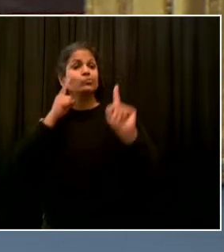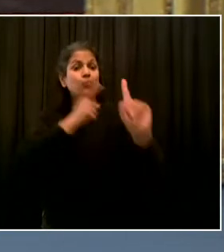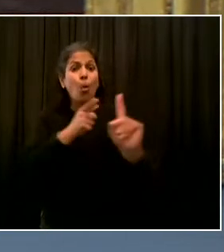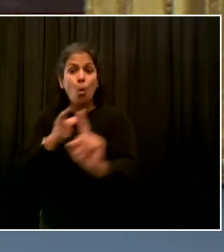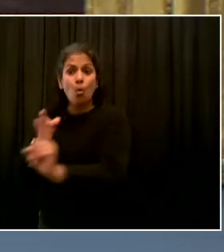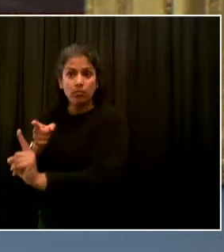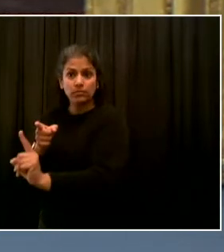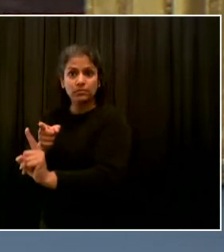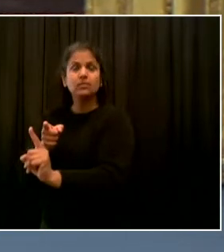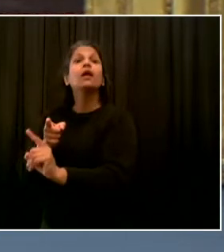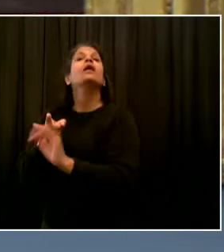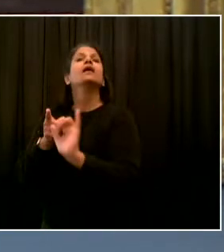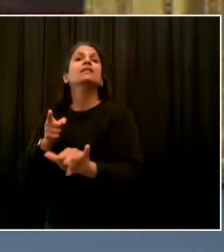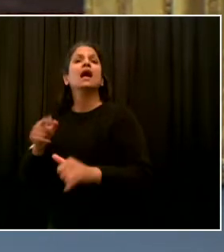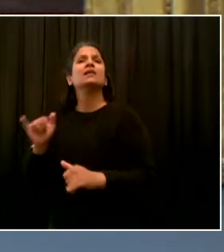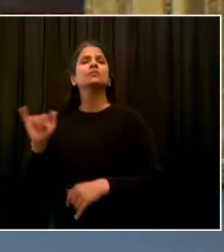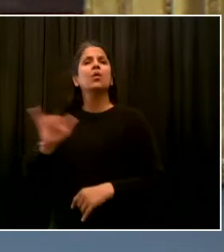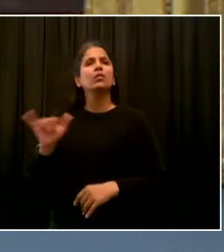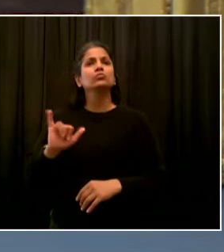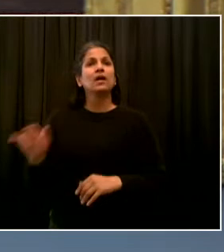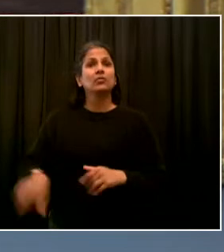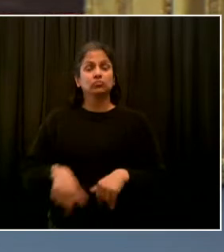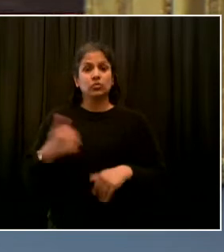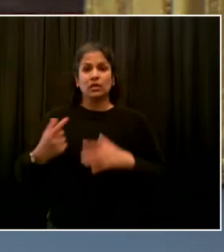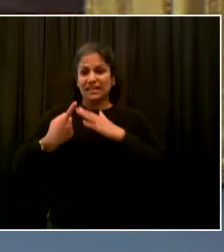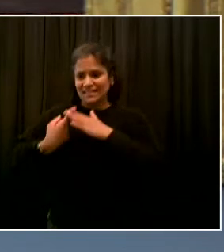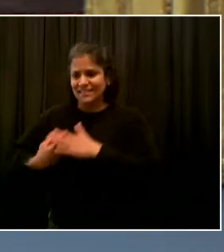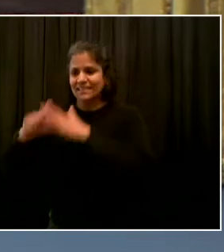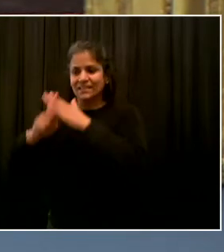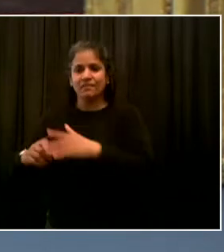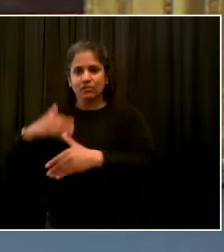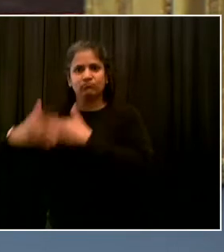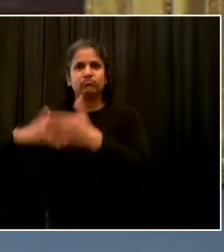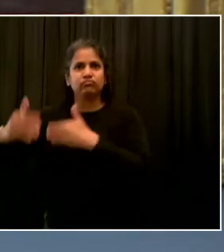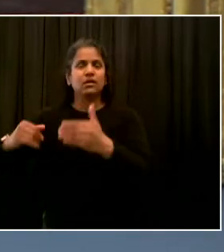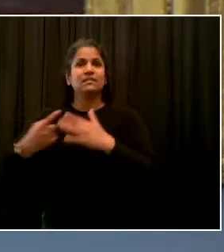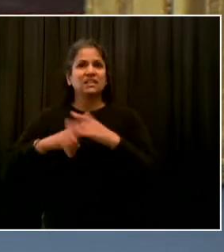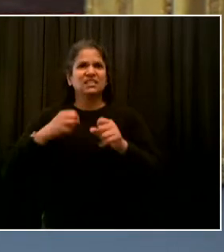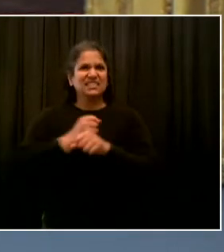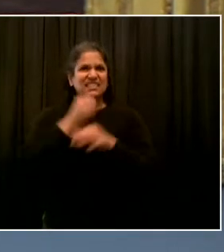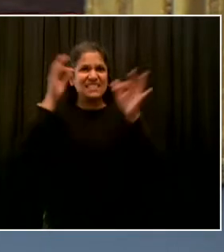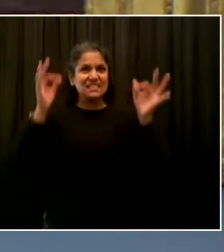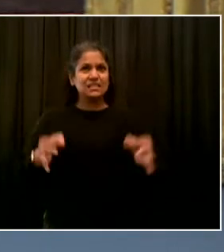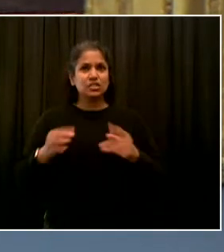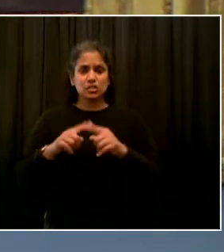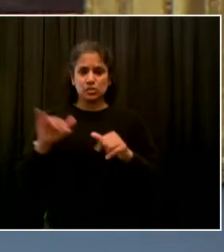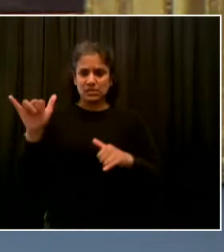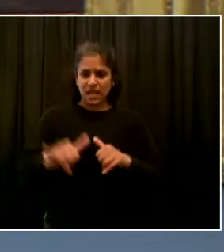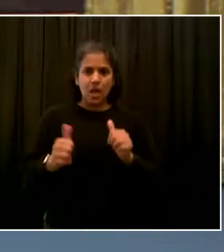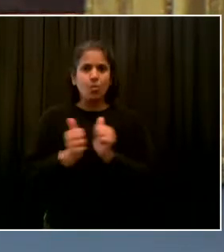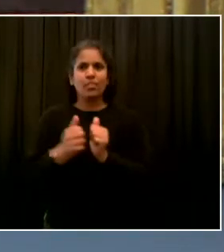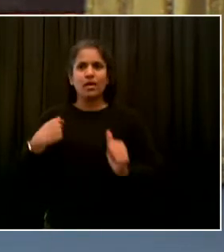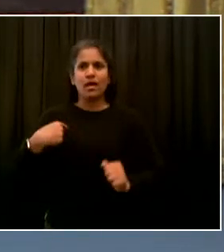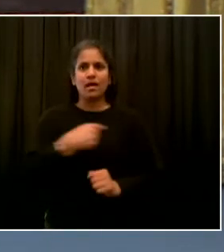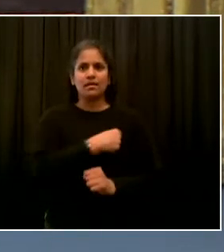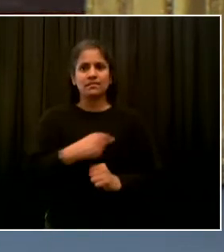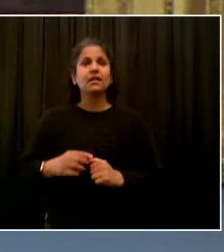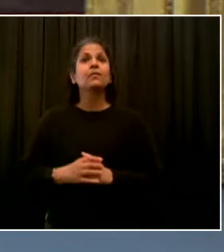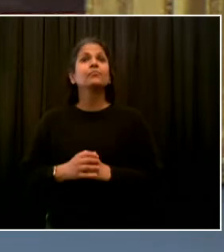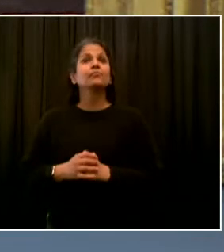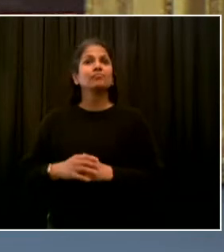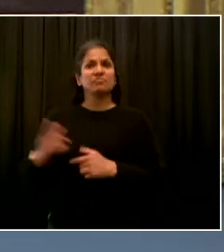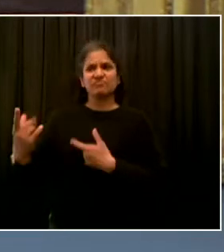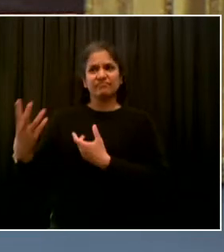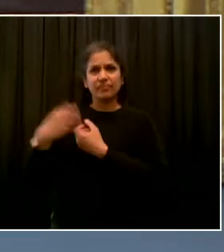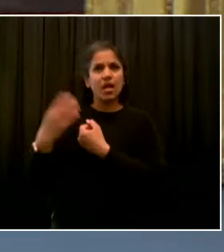other initiatives, and I'm really excited that he decided to stay with us and be a major anchor in our health and hospitals. And